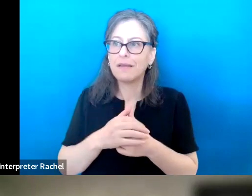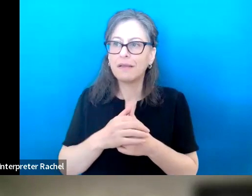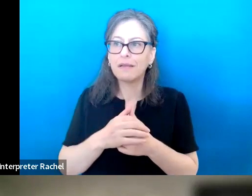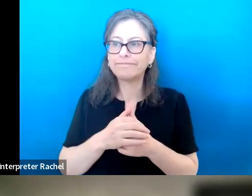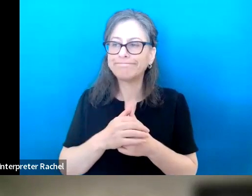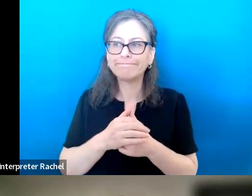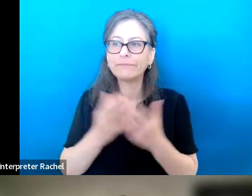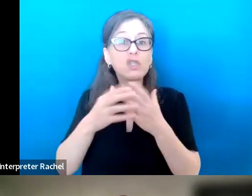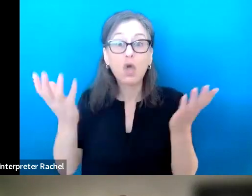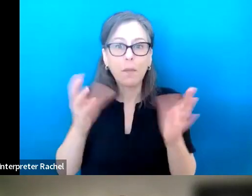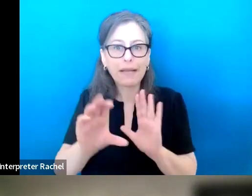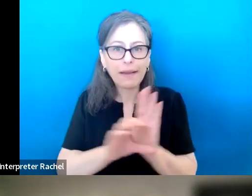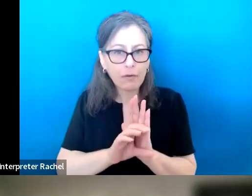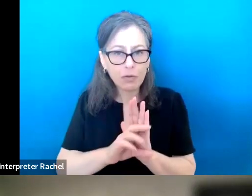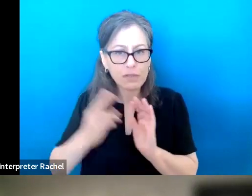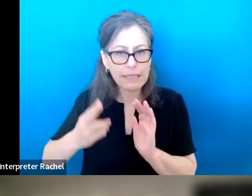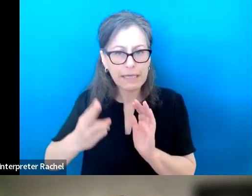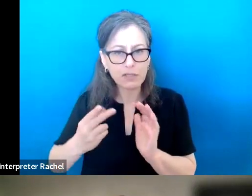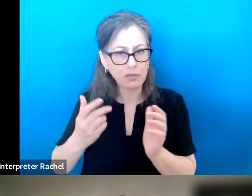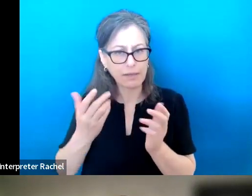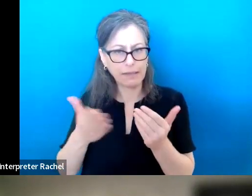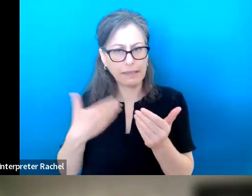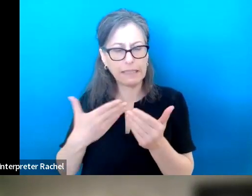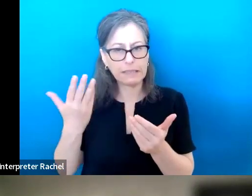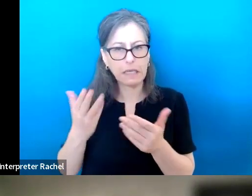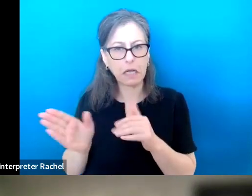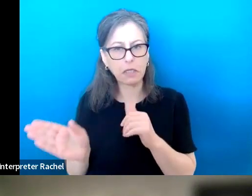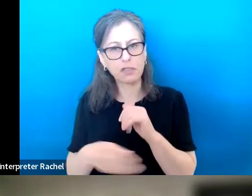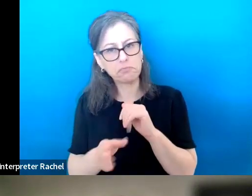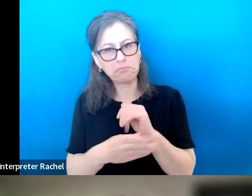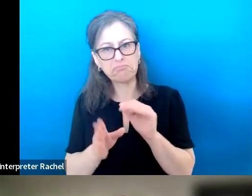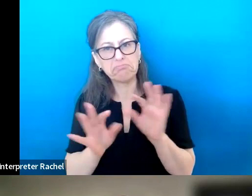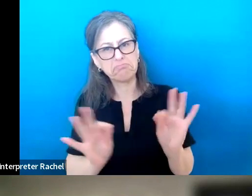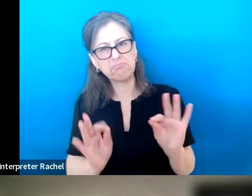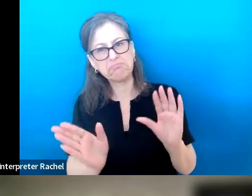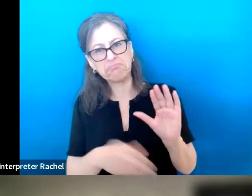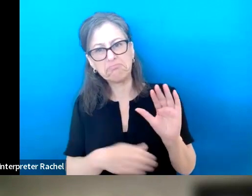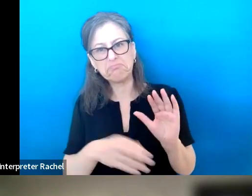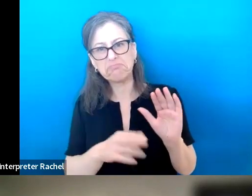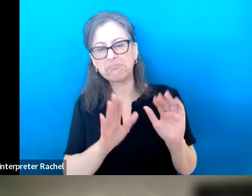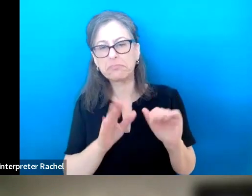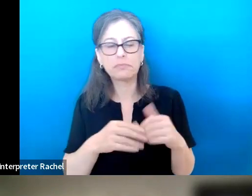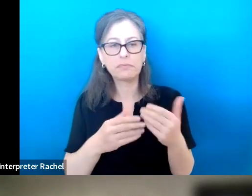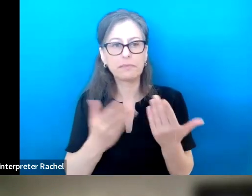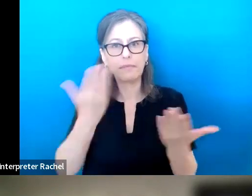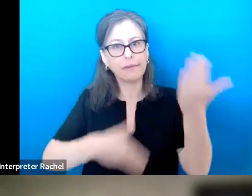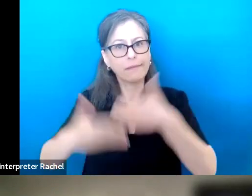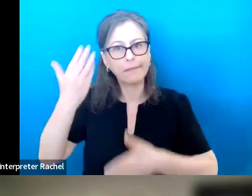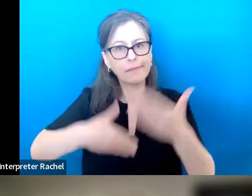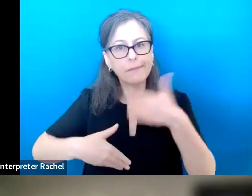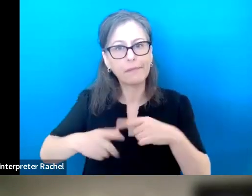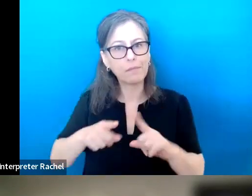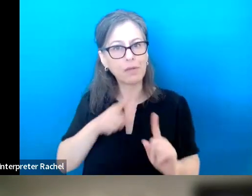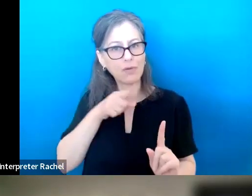so many characters in history that just kind of get sort of swept into the footnote element of the page, and actually she's